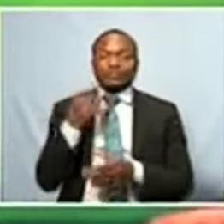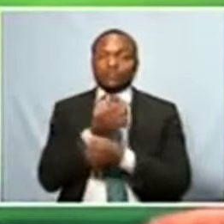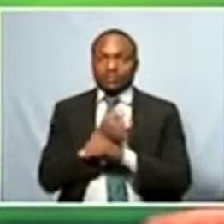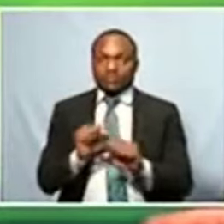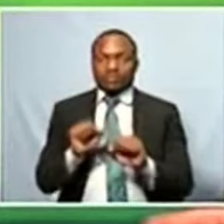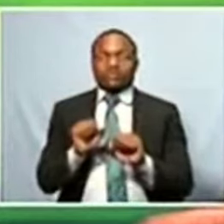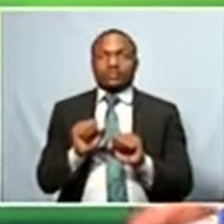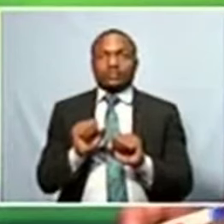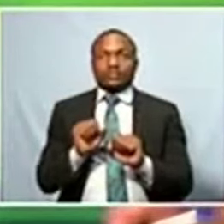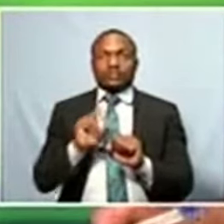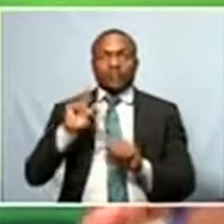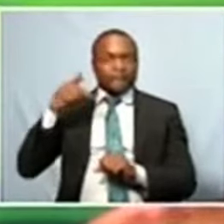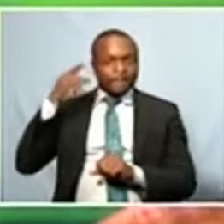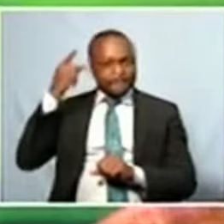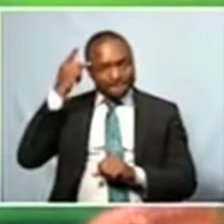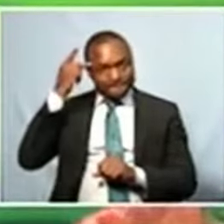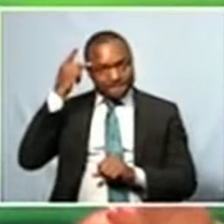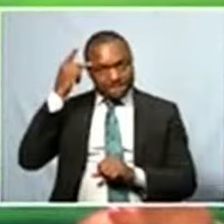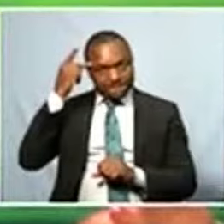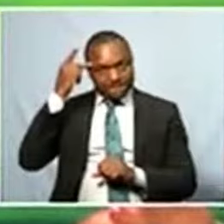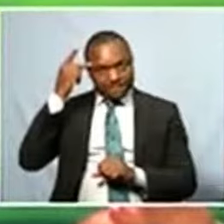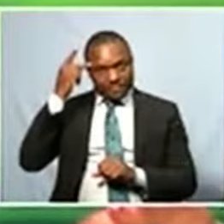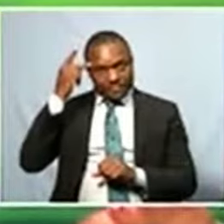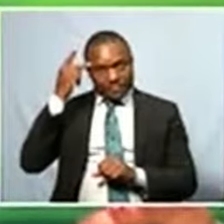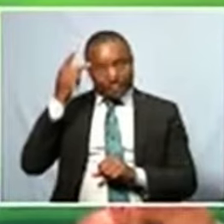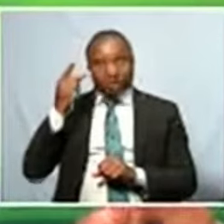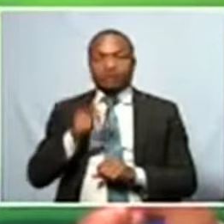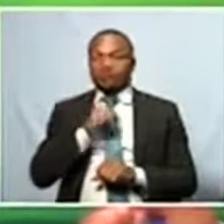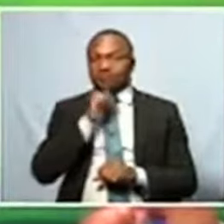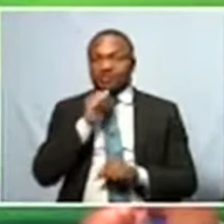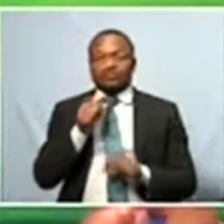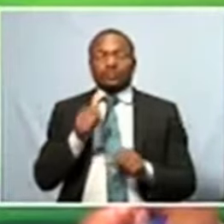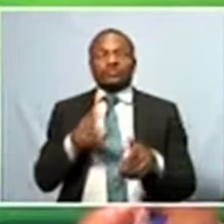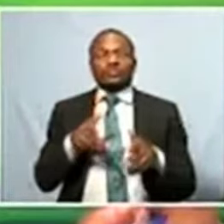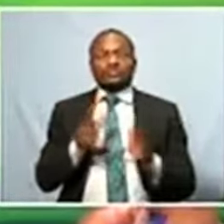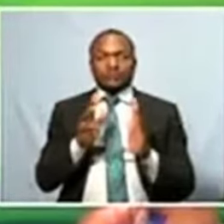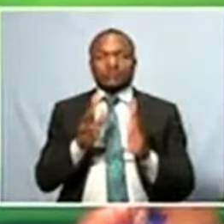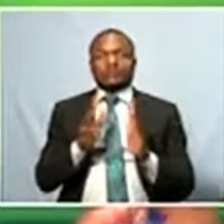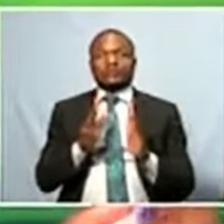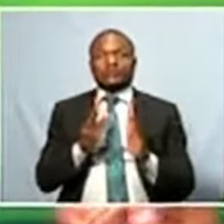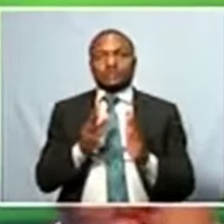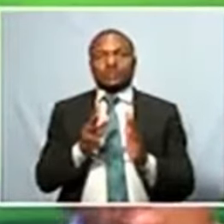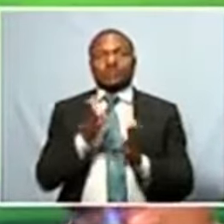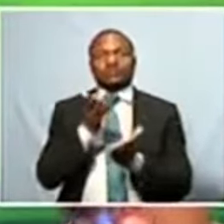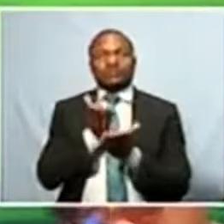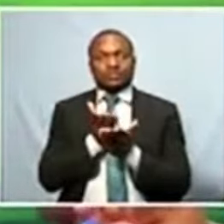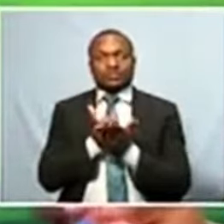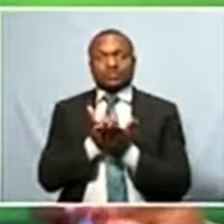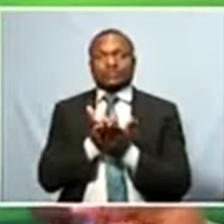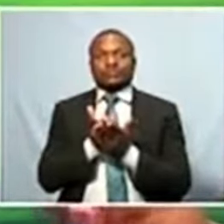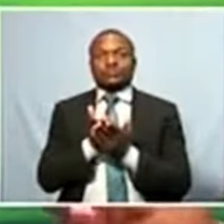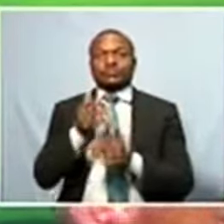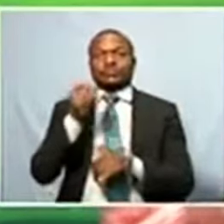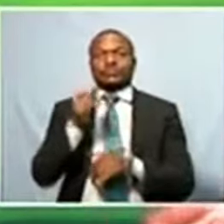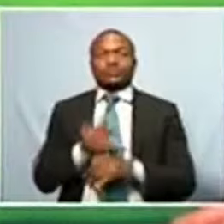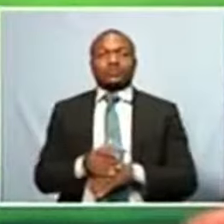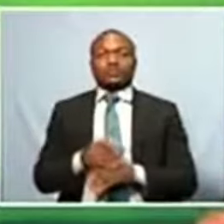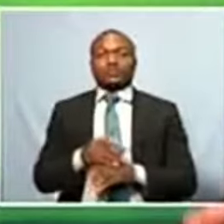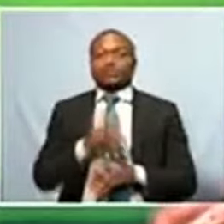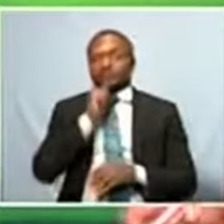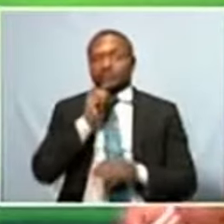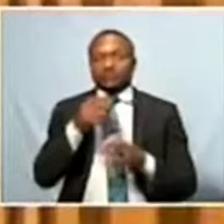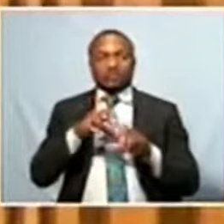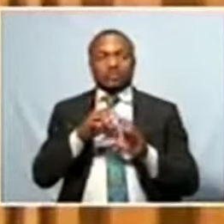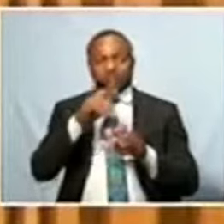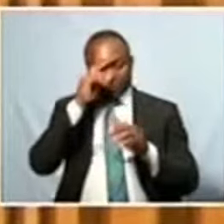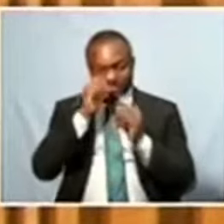of political intolerance in the country, and the motion lapsed due to time. Yes, so basically that's